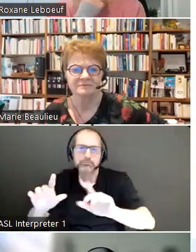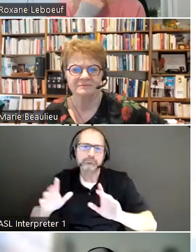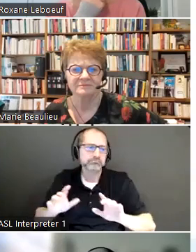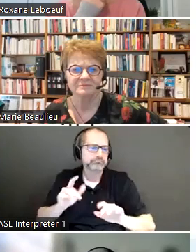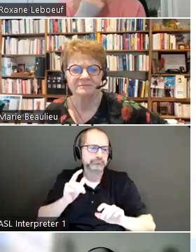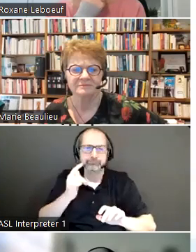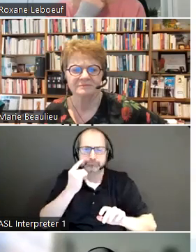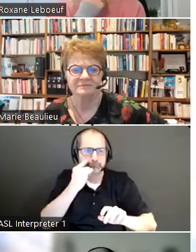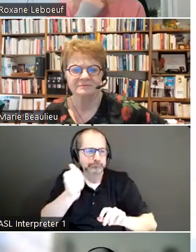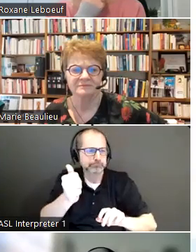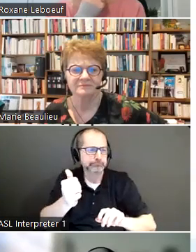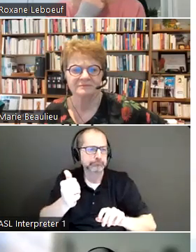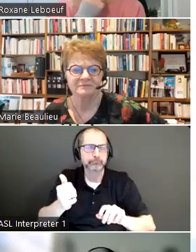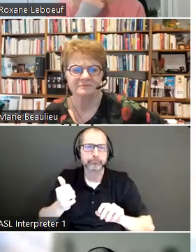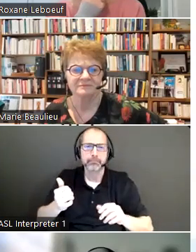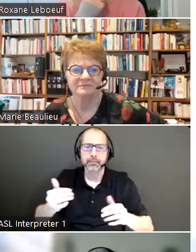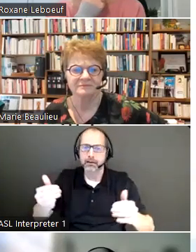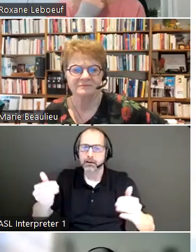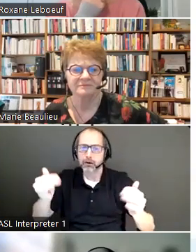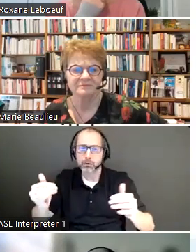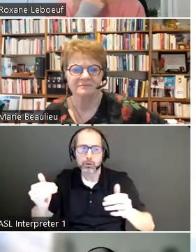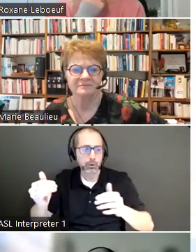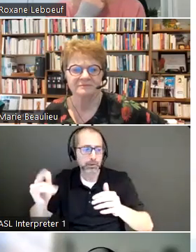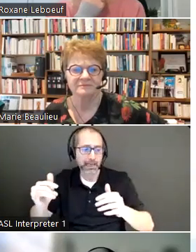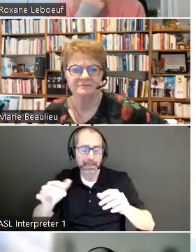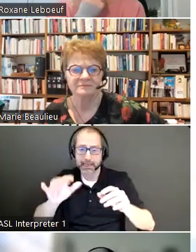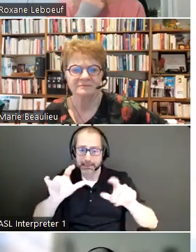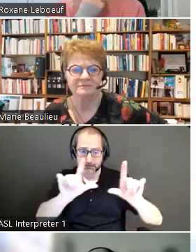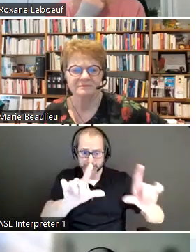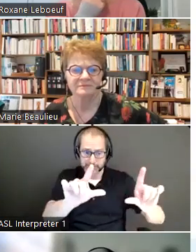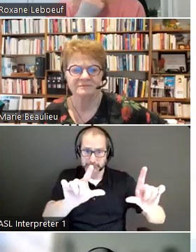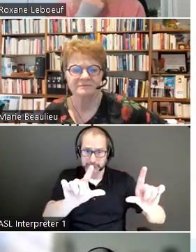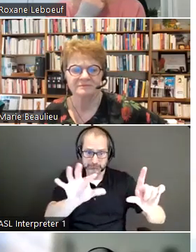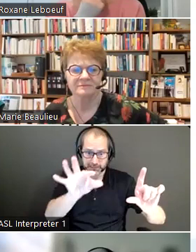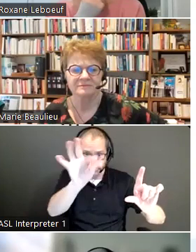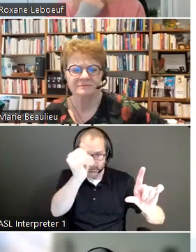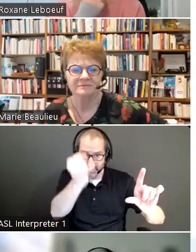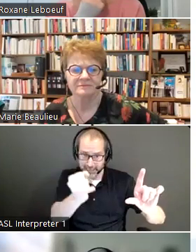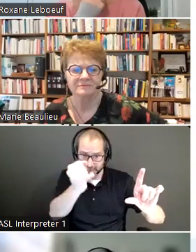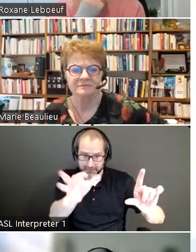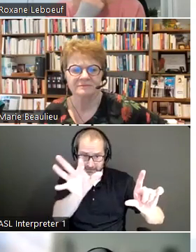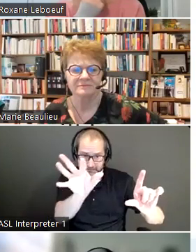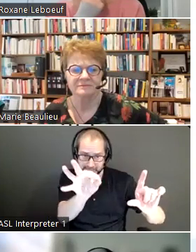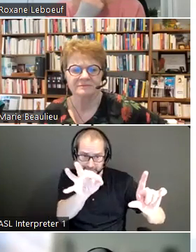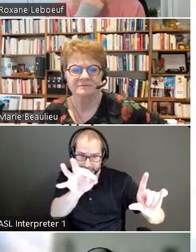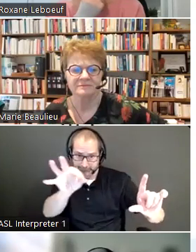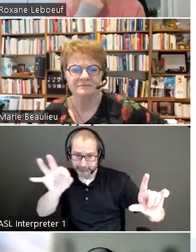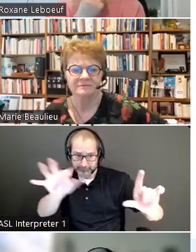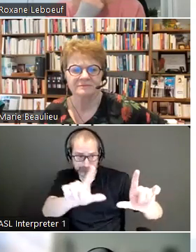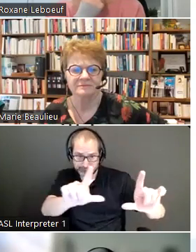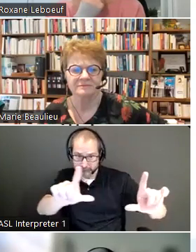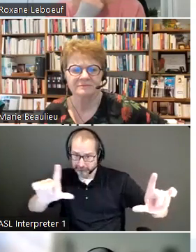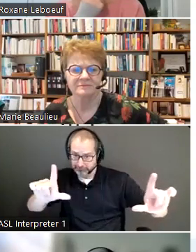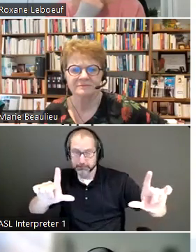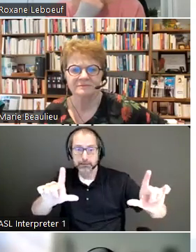can also move the line between the presentation and the speakers a little larger if you want to see the speakers on